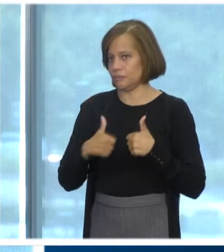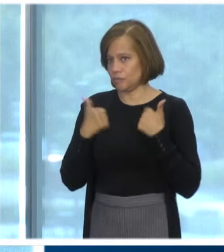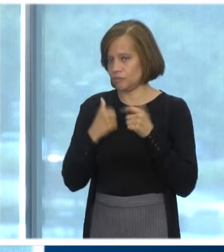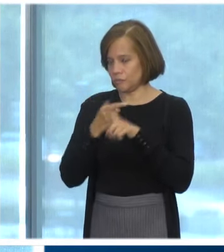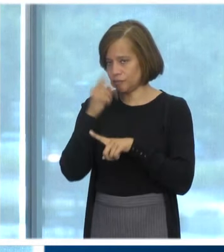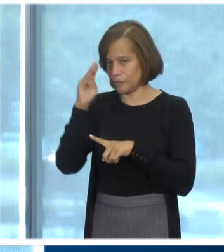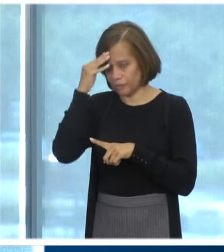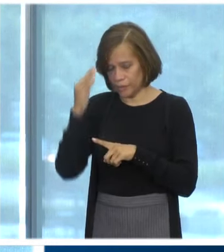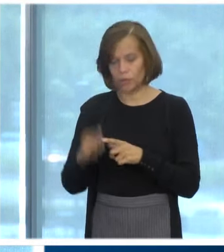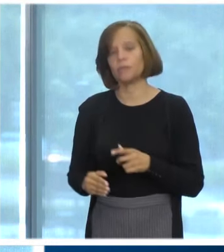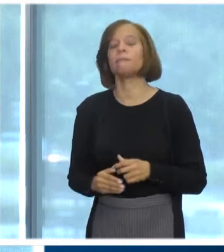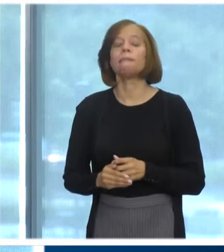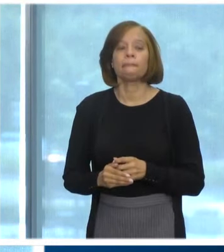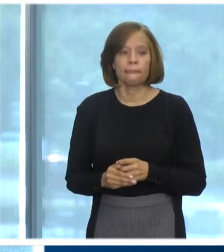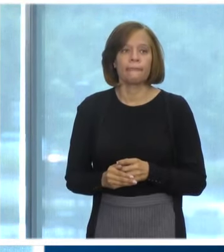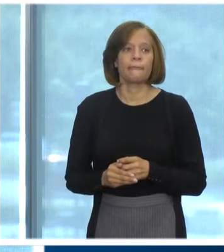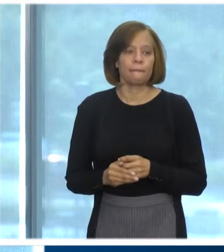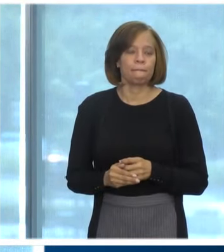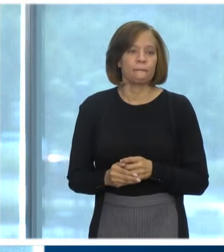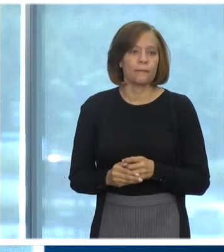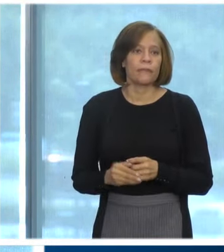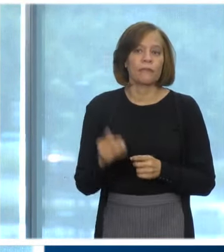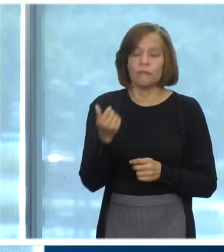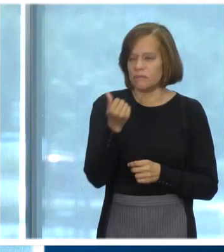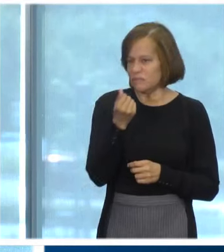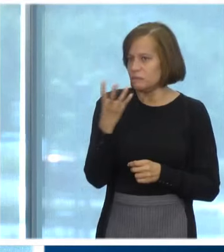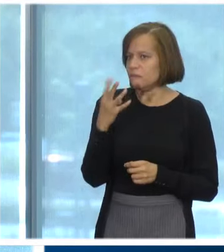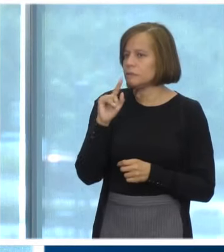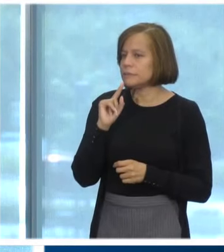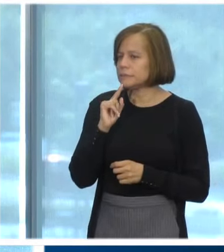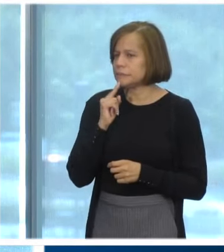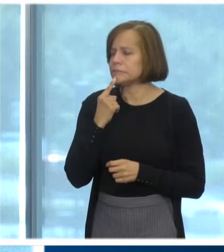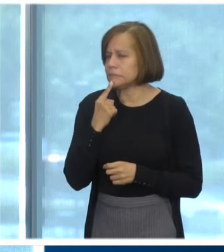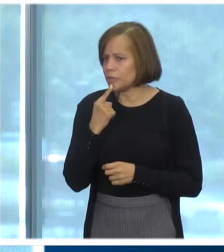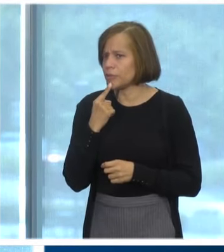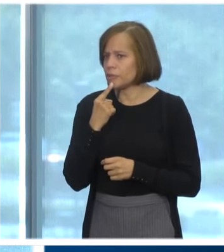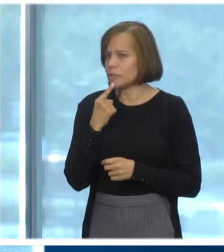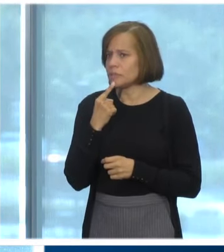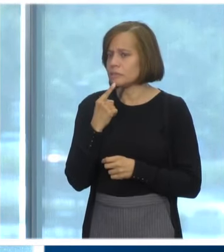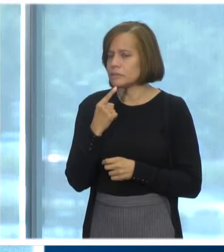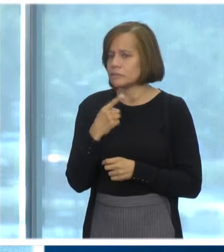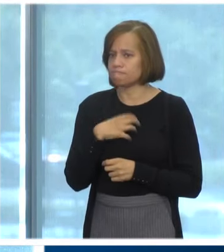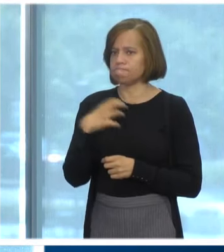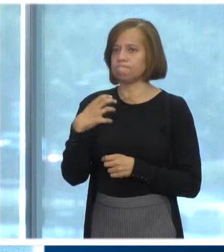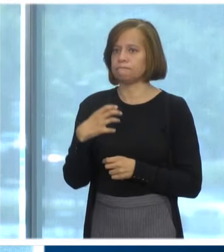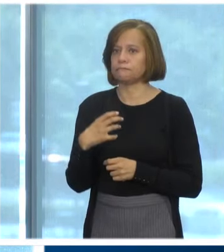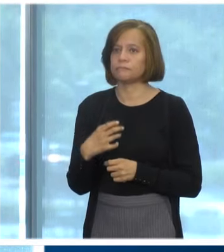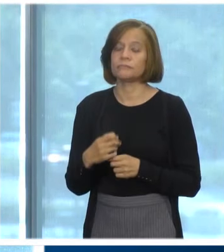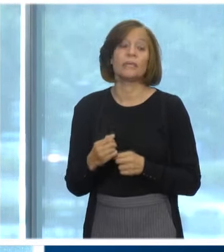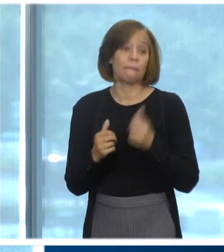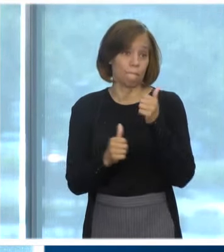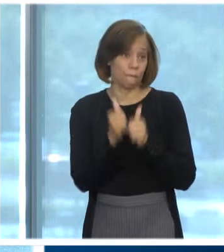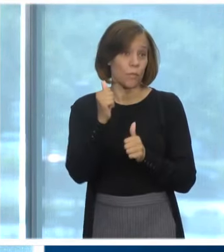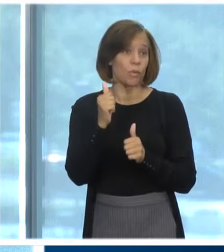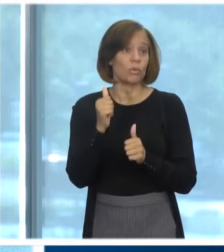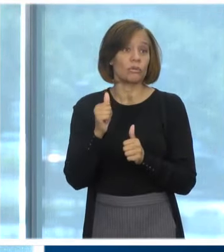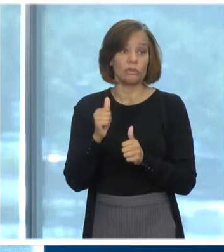serious allegations, to reiterate a point that the mayor made, of officer use of force are not currently being investigated